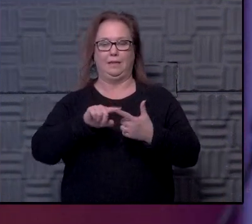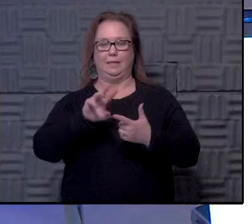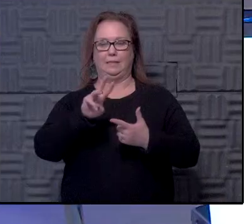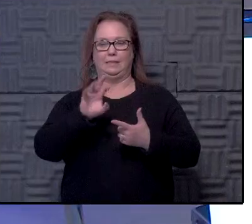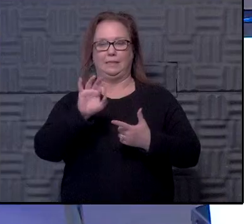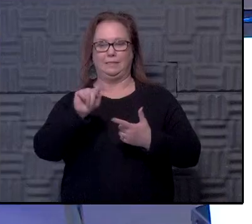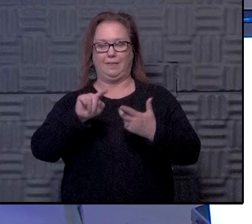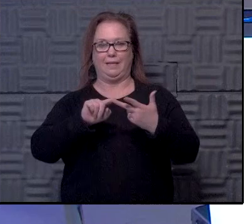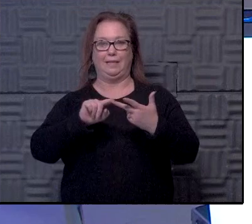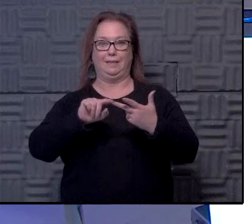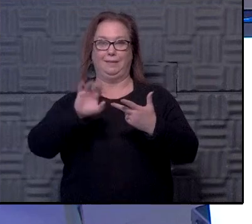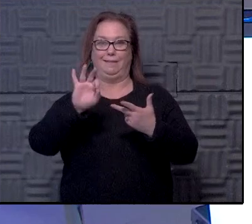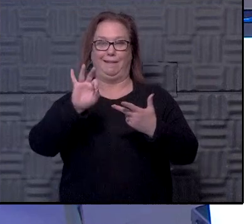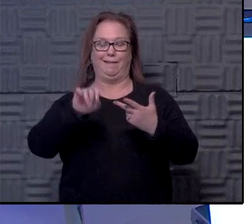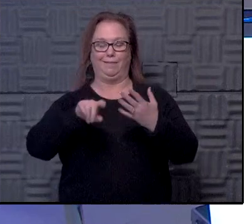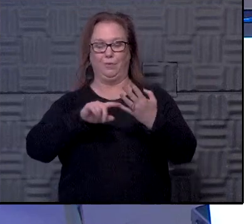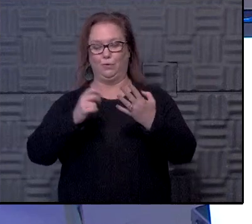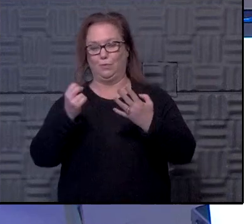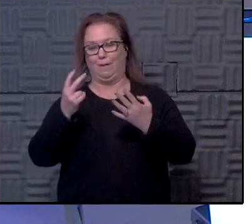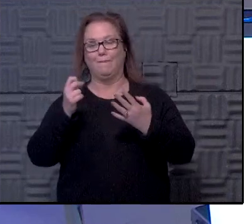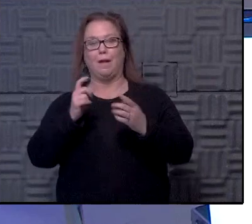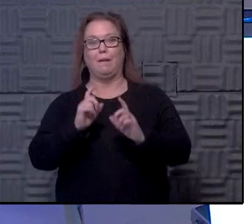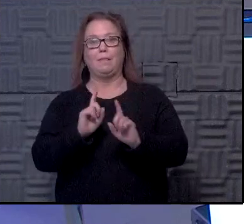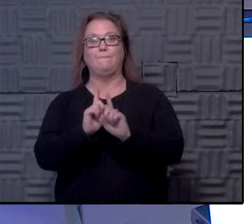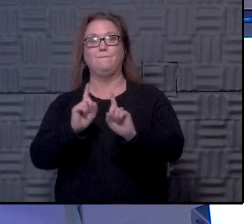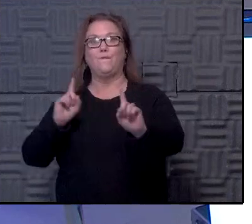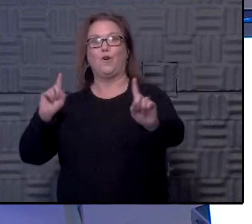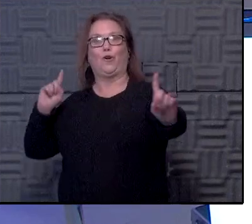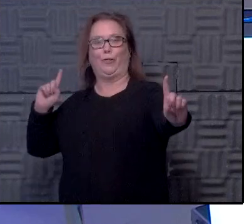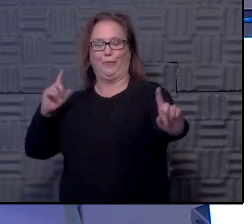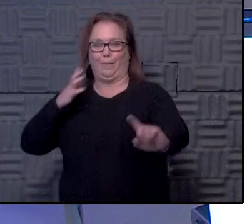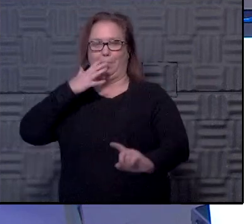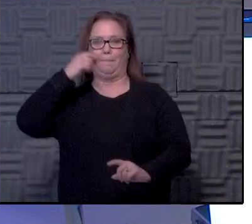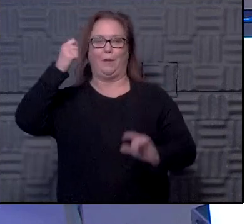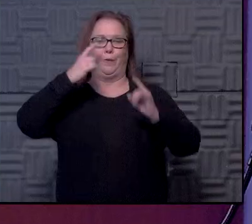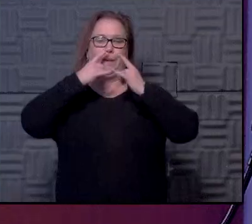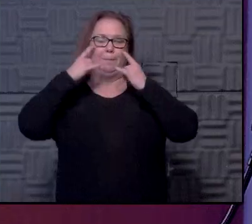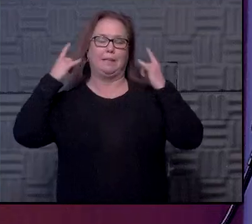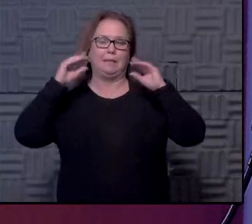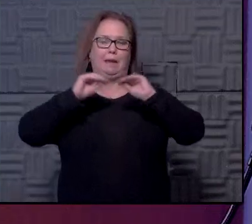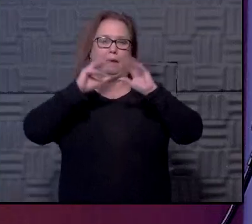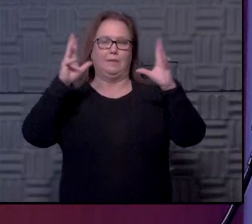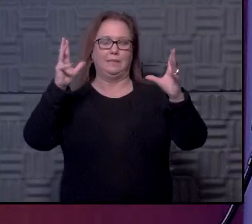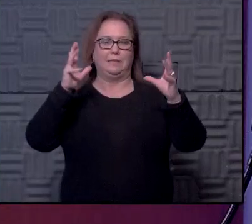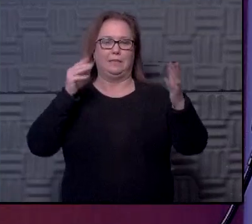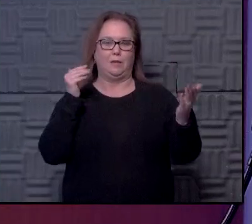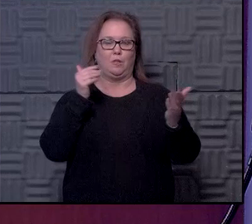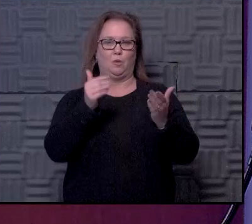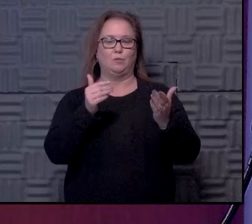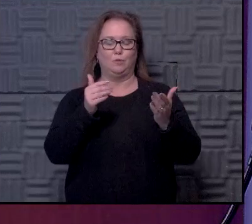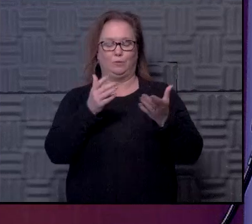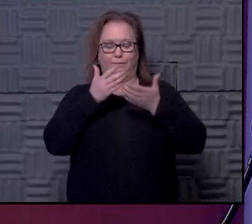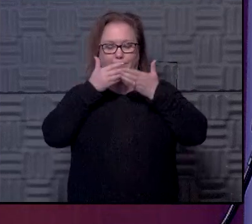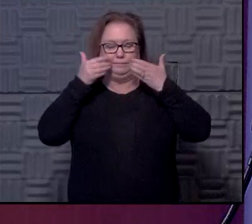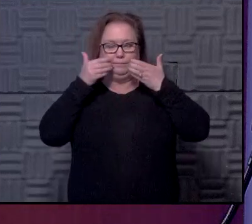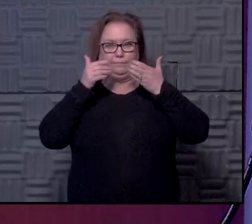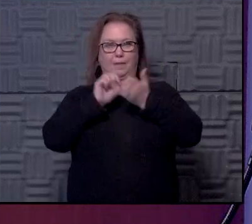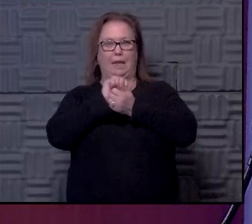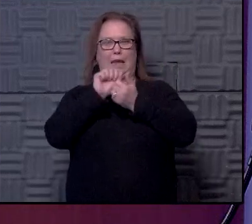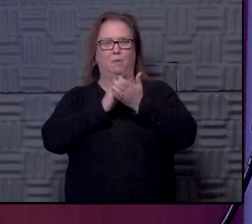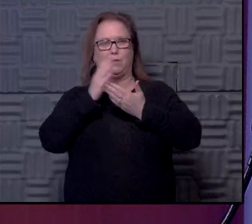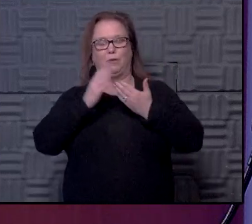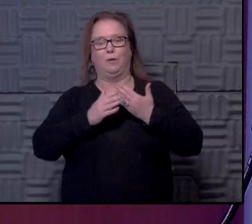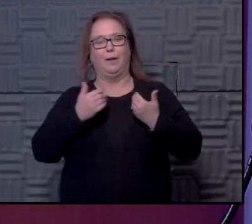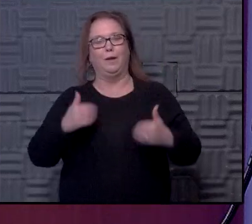12 feet, the farther away that you can be, the better. Masking obviously keeps them closer to you than to other people. Hand